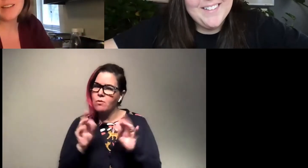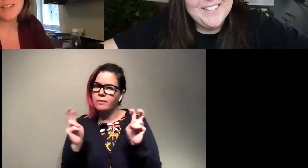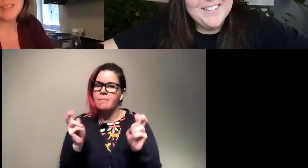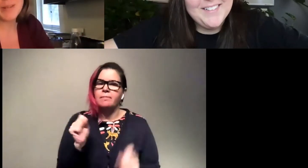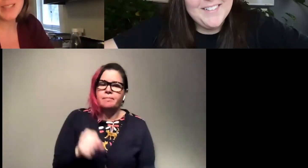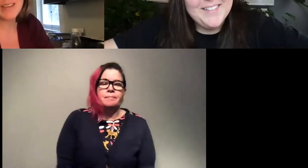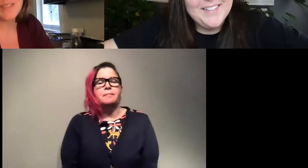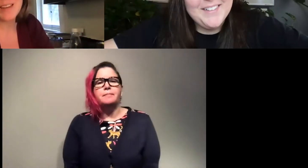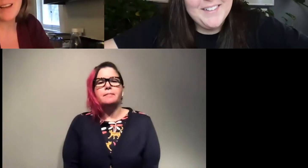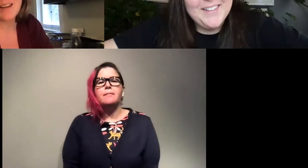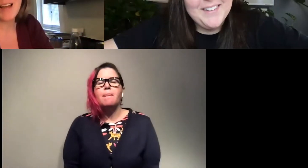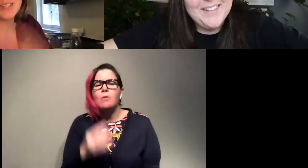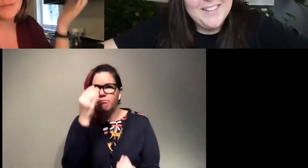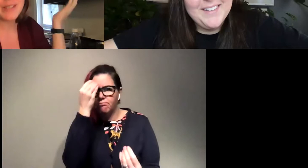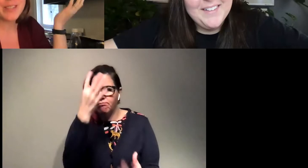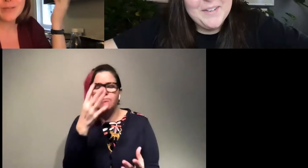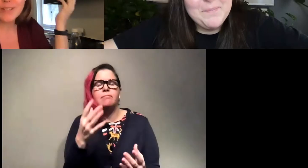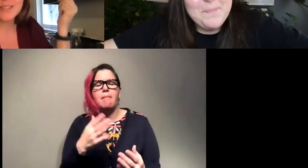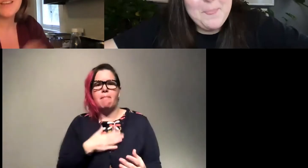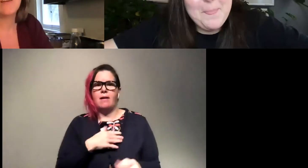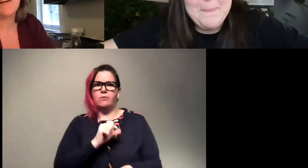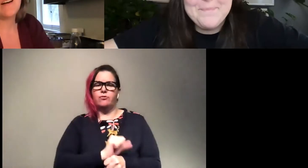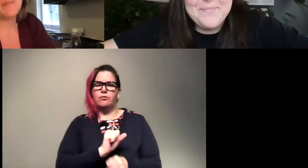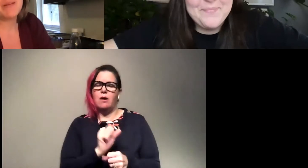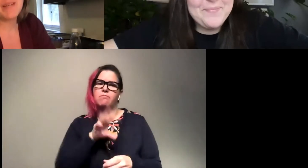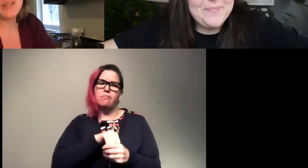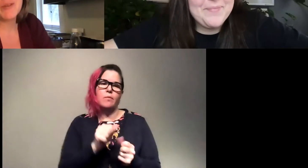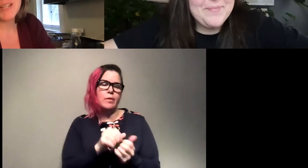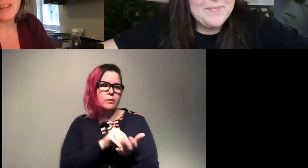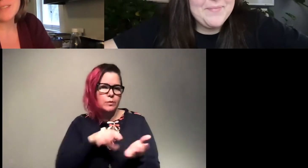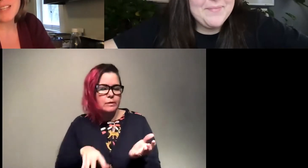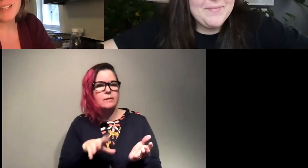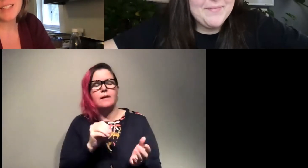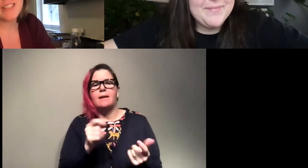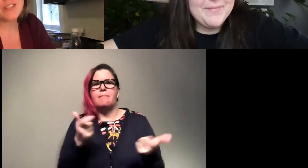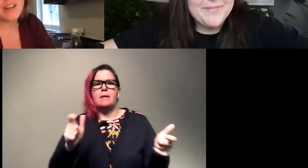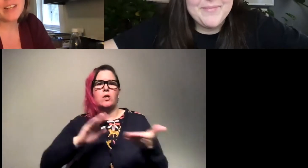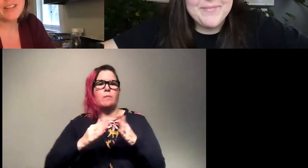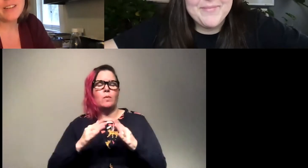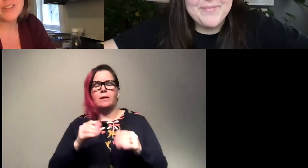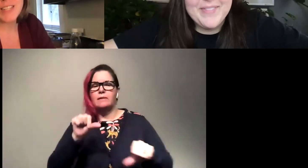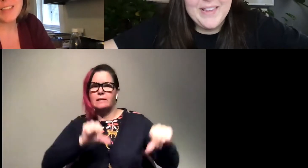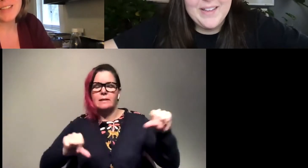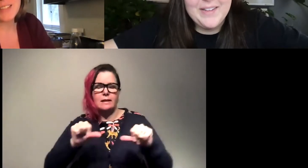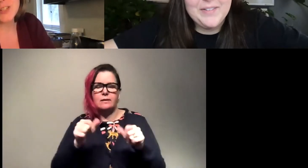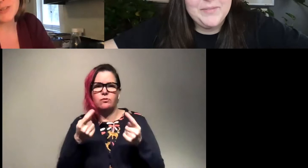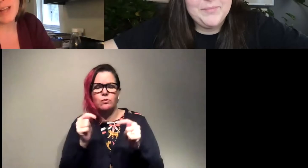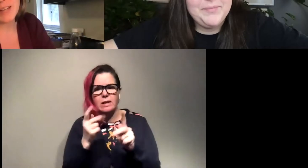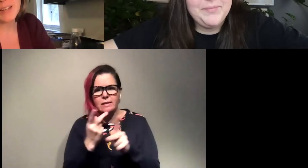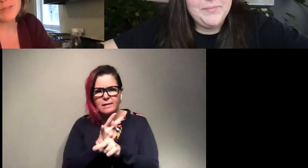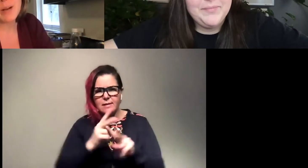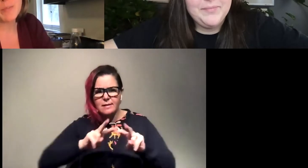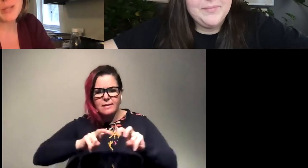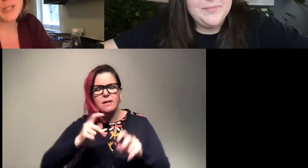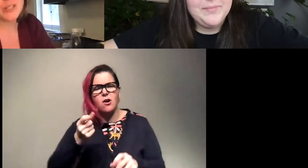and tell you about stuff that I do with students and a big community of scientists to try to understand this issue